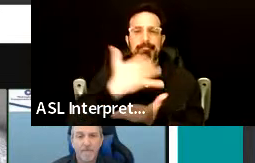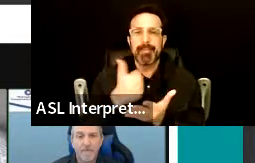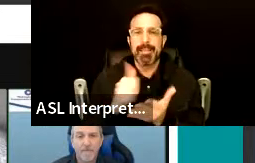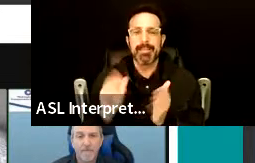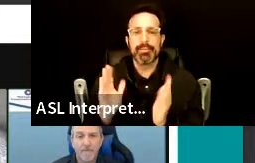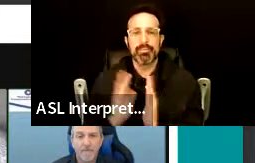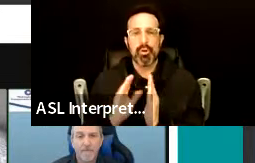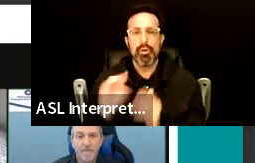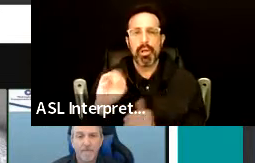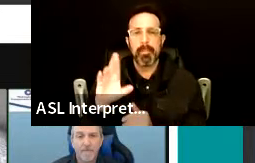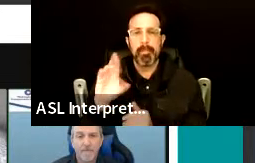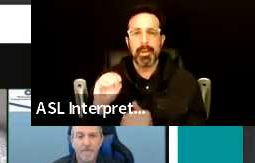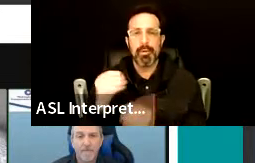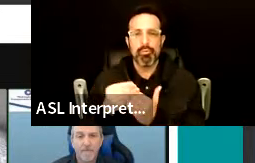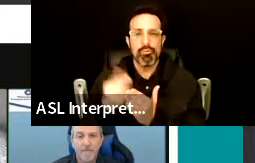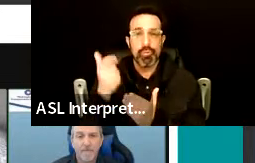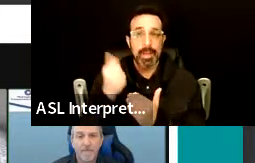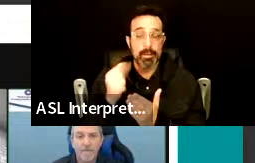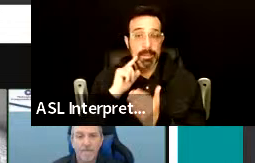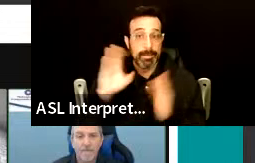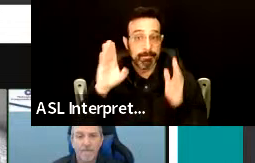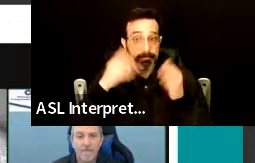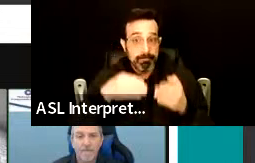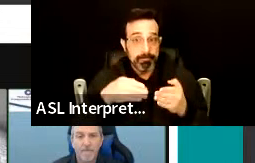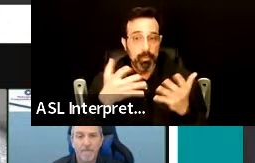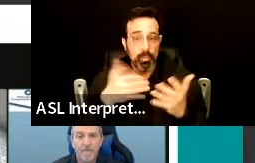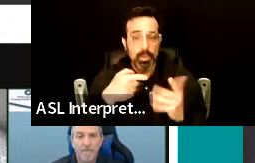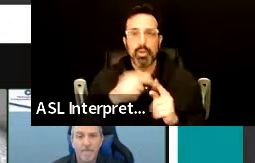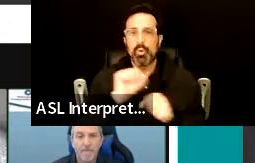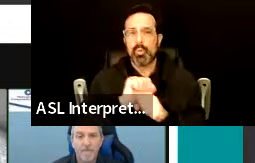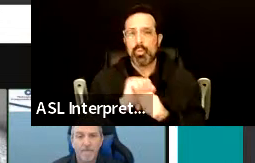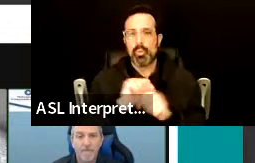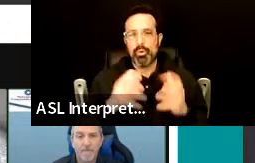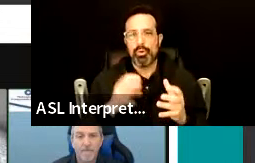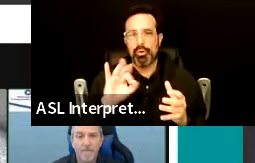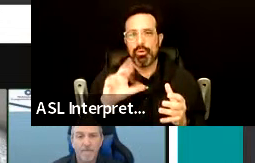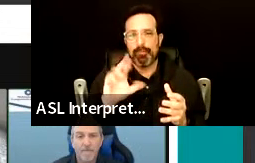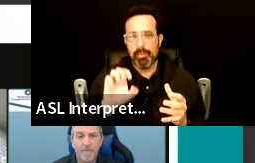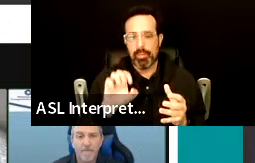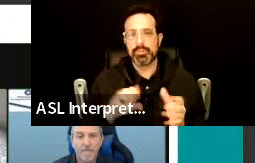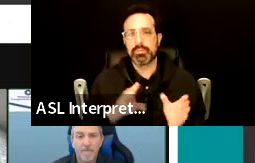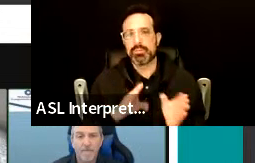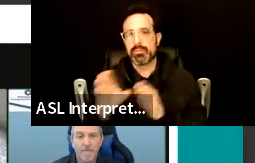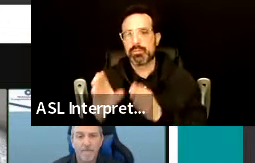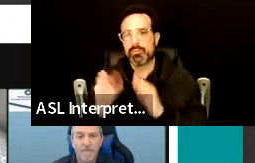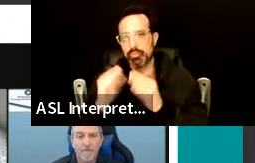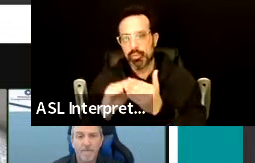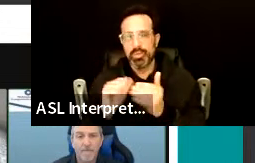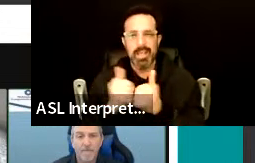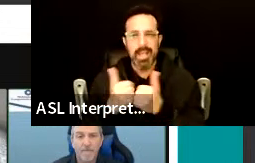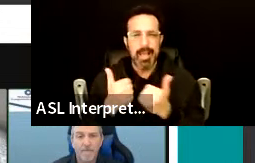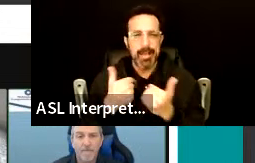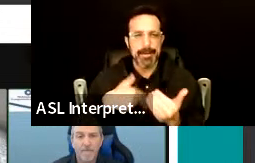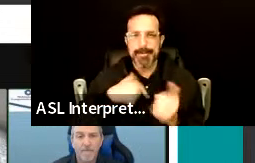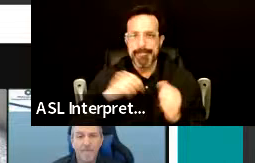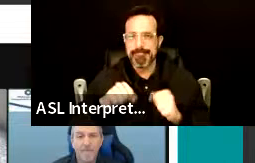be specifically targeted to workforce and community, and how we can